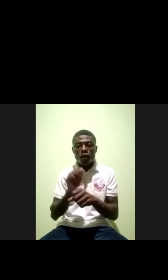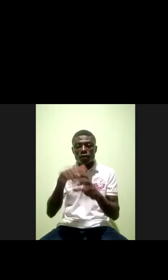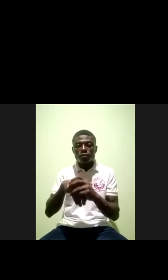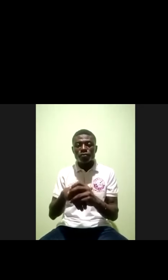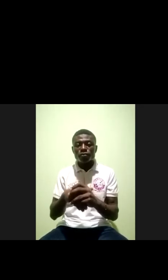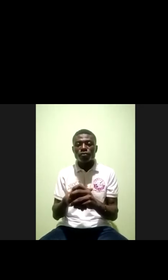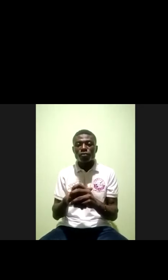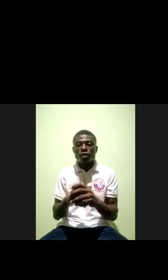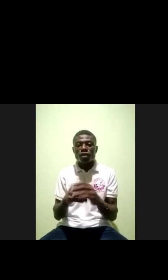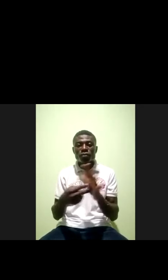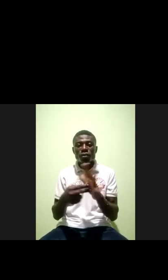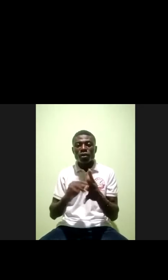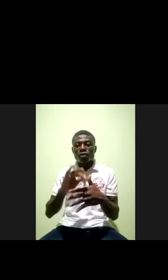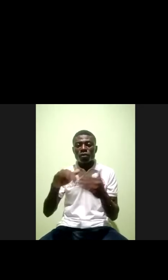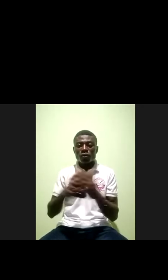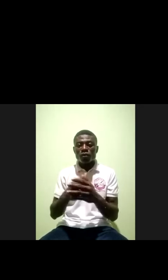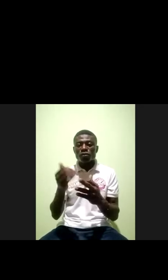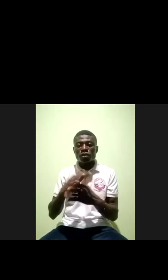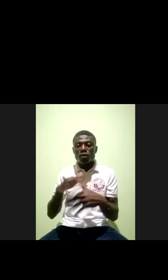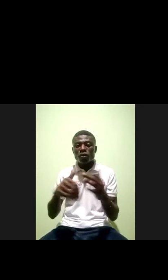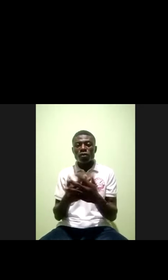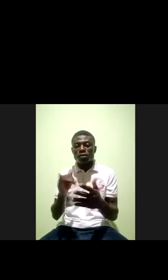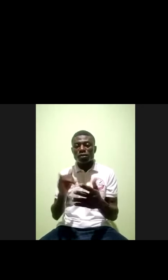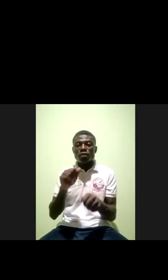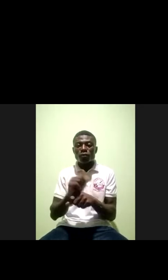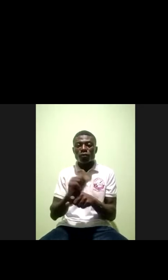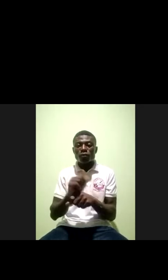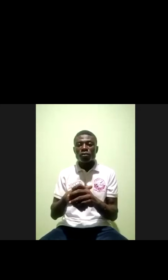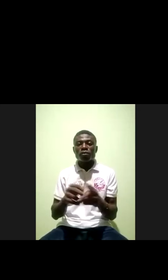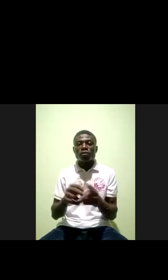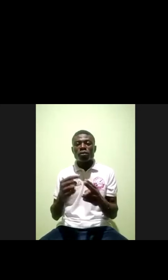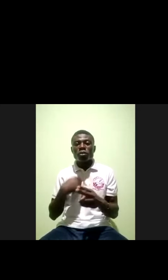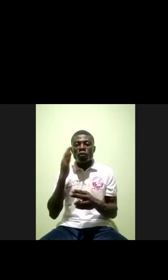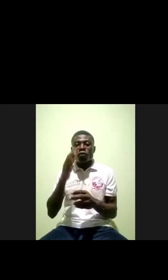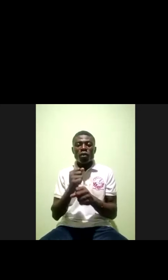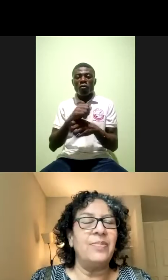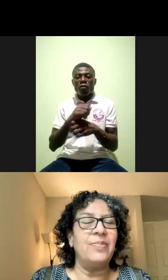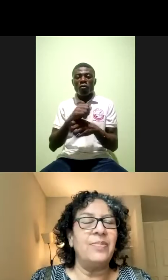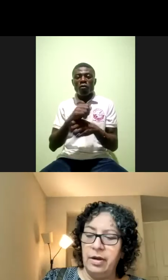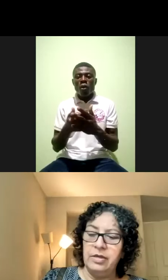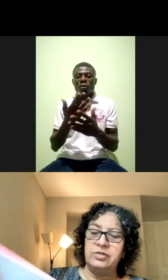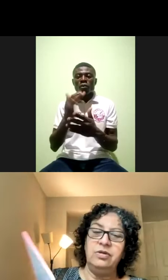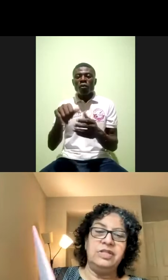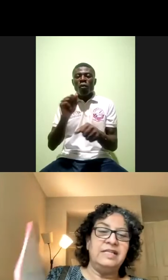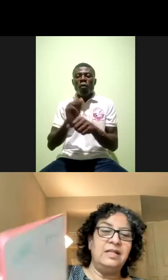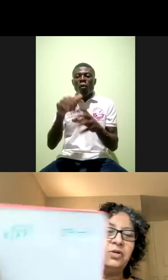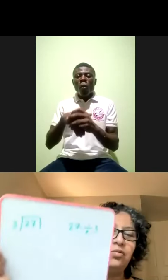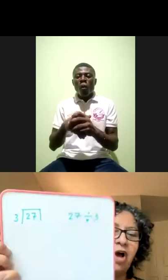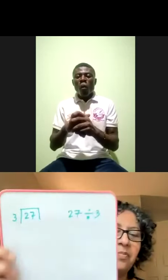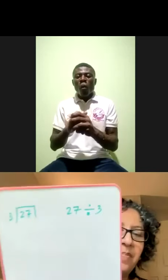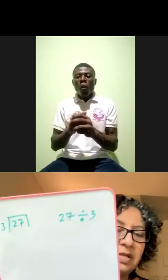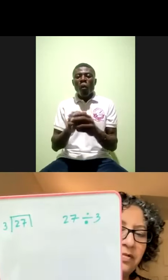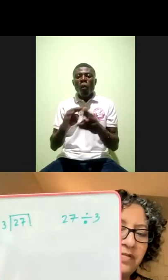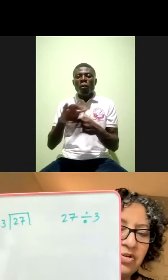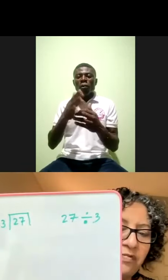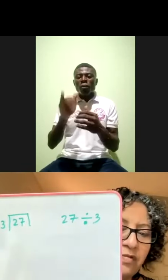the dividing part. So I will in the fraction form, or so these are the two